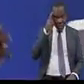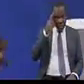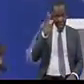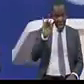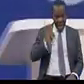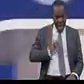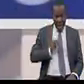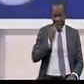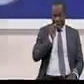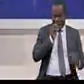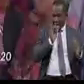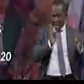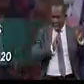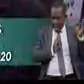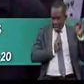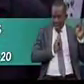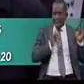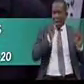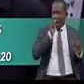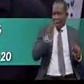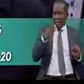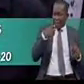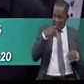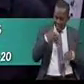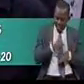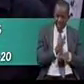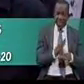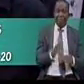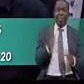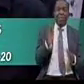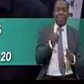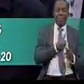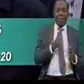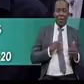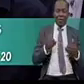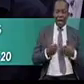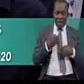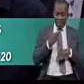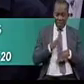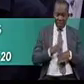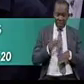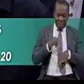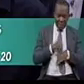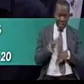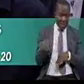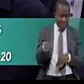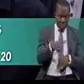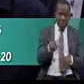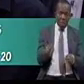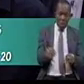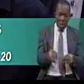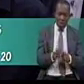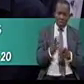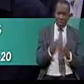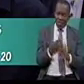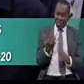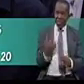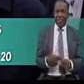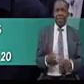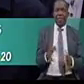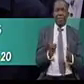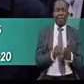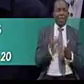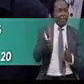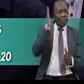Lord has sent you. It will be a successful ministry. And then you go to